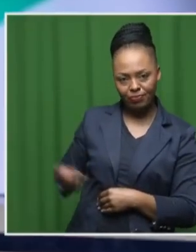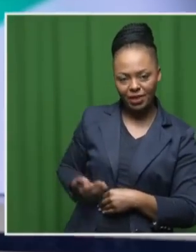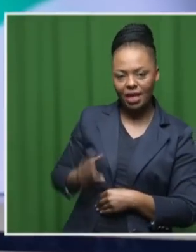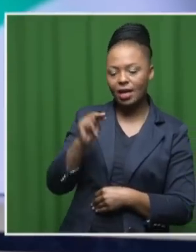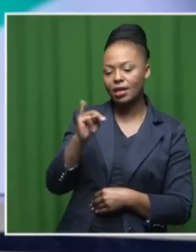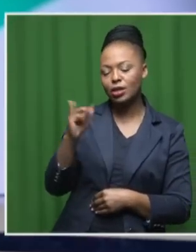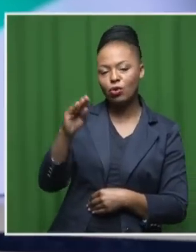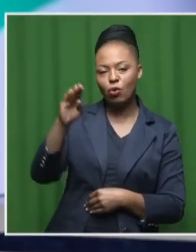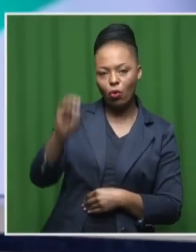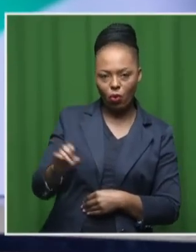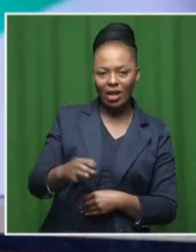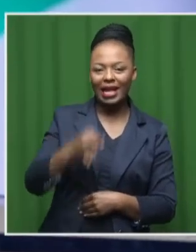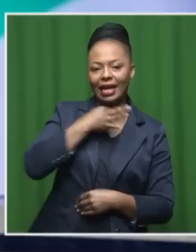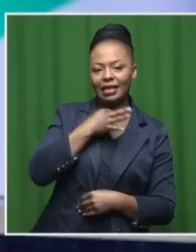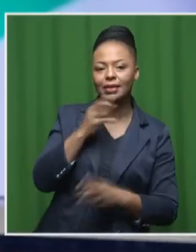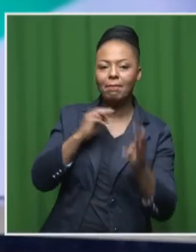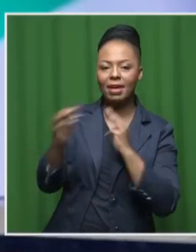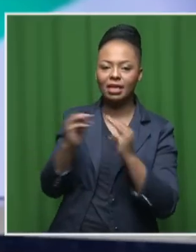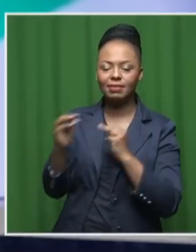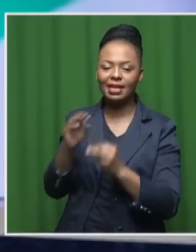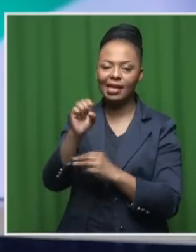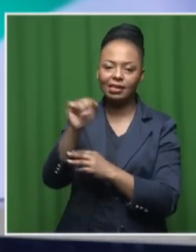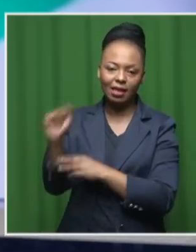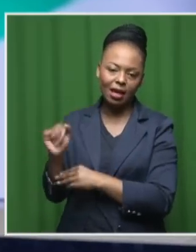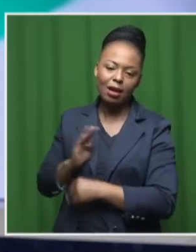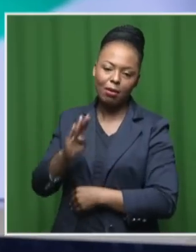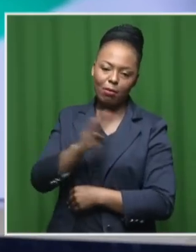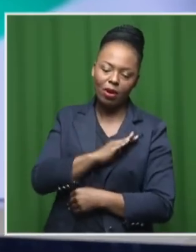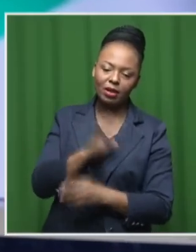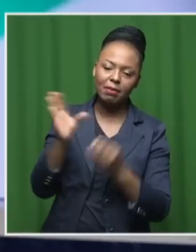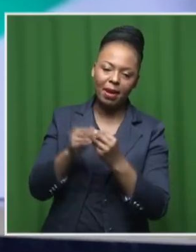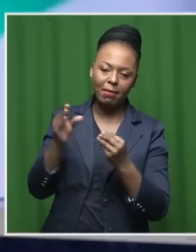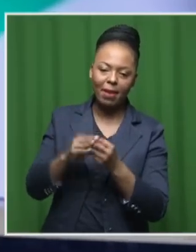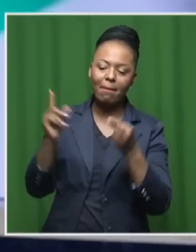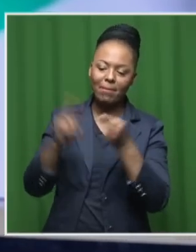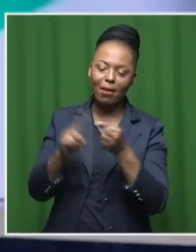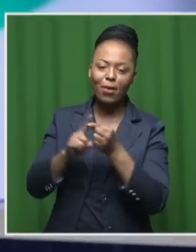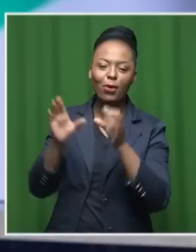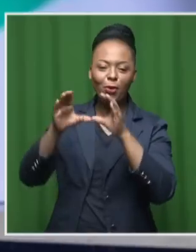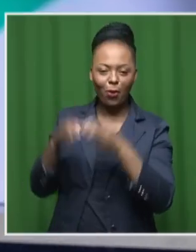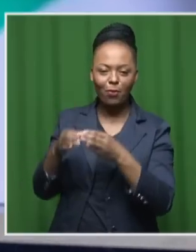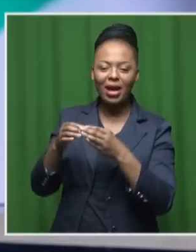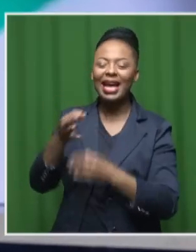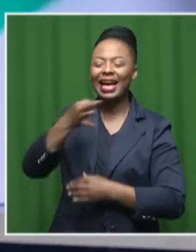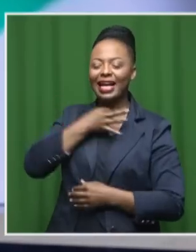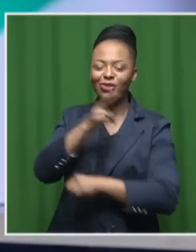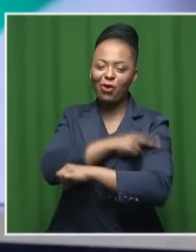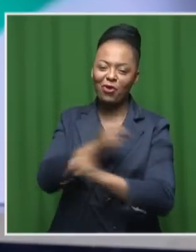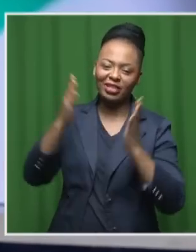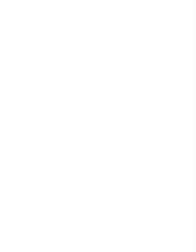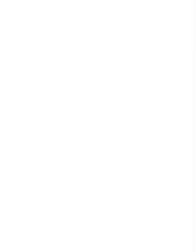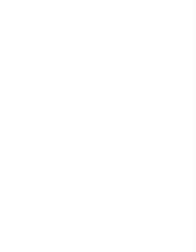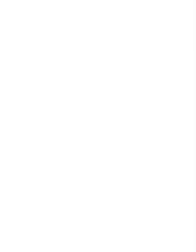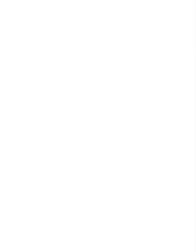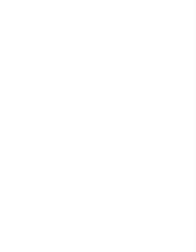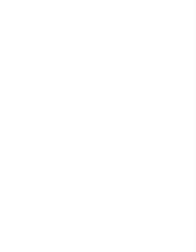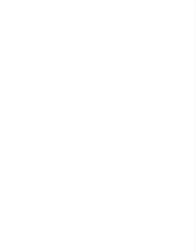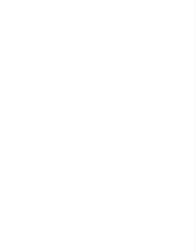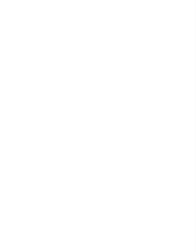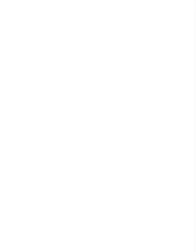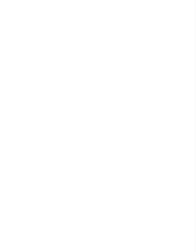who is a Risk Management SA board member and Purple Group Risk Officer. Thank you. Thanks to both of you for joining us.